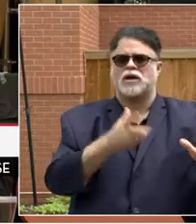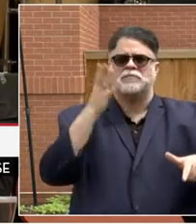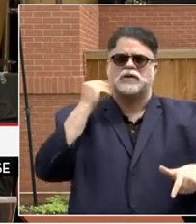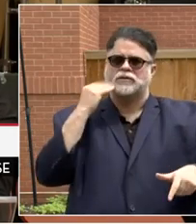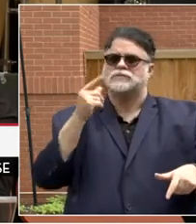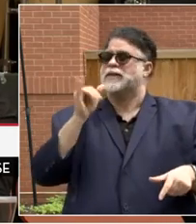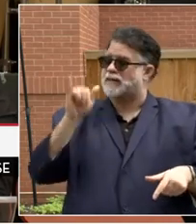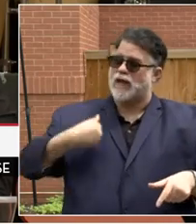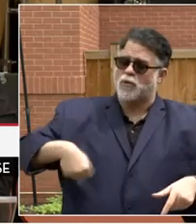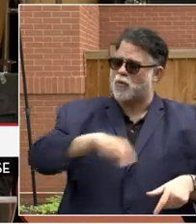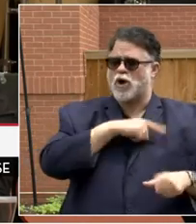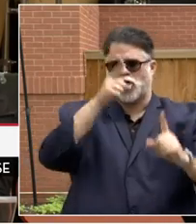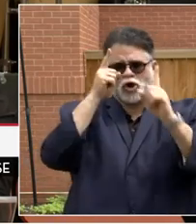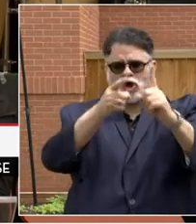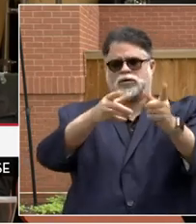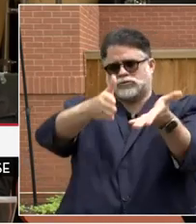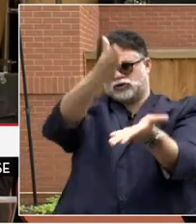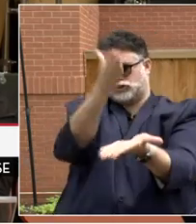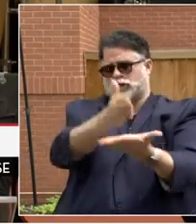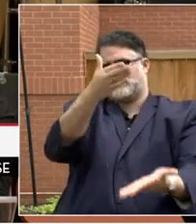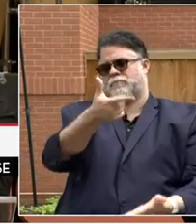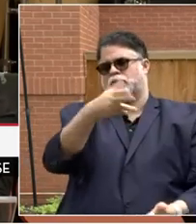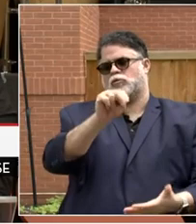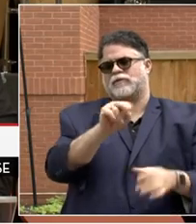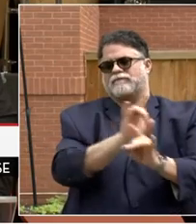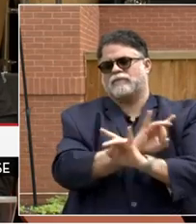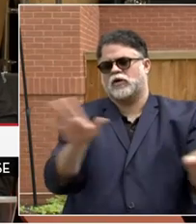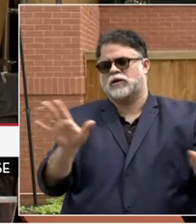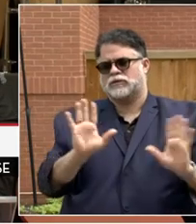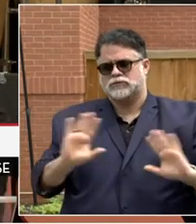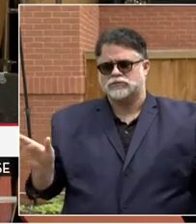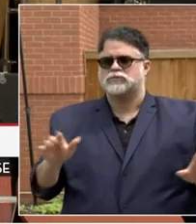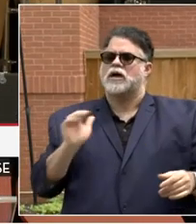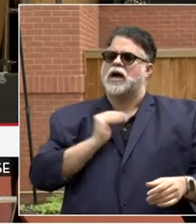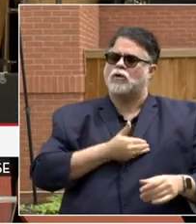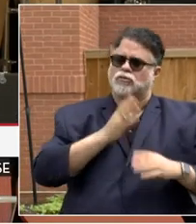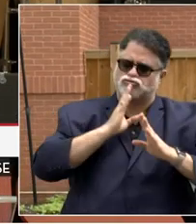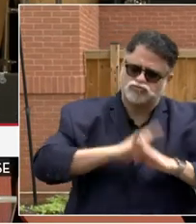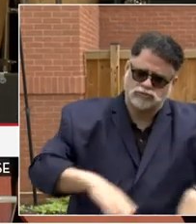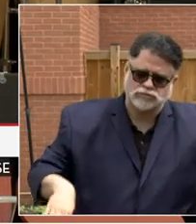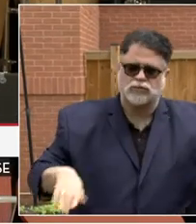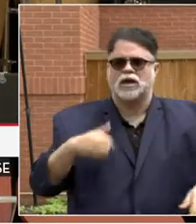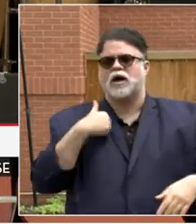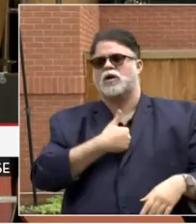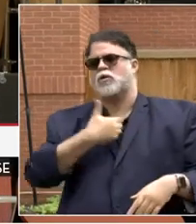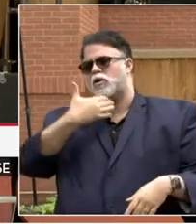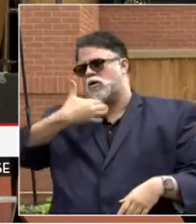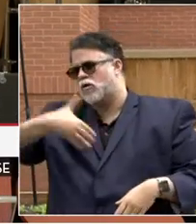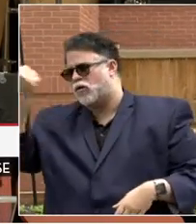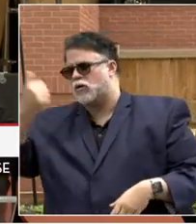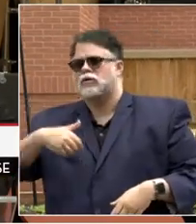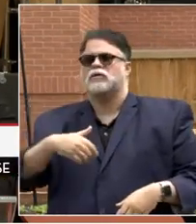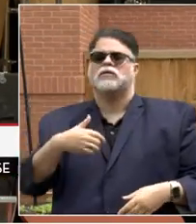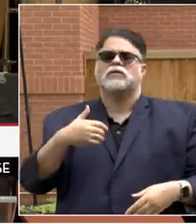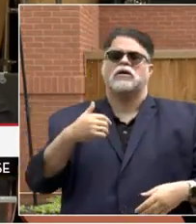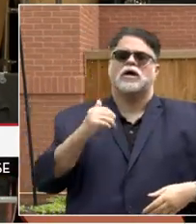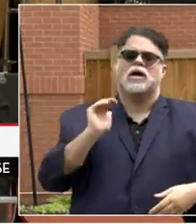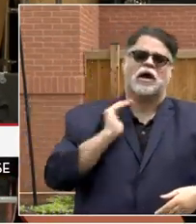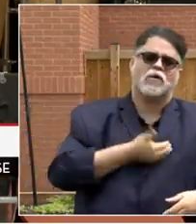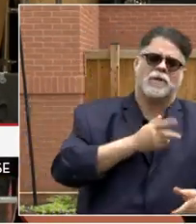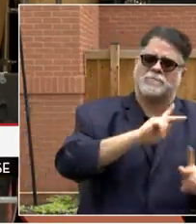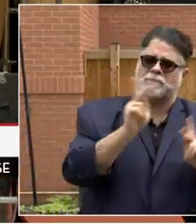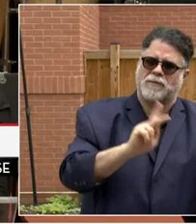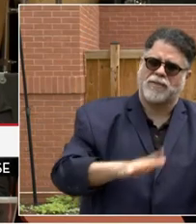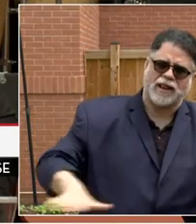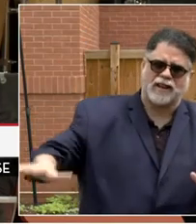beautiful city safe for our children and our elders. We want all of our residents to be safe. I want to